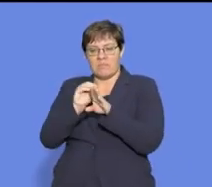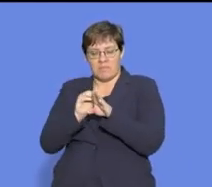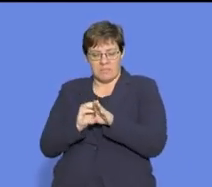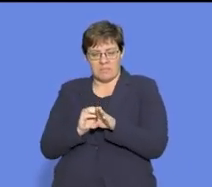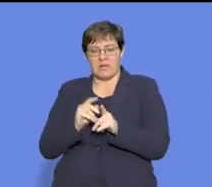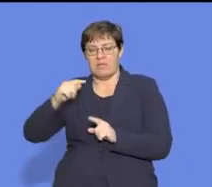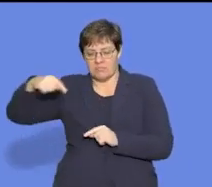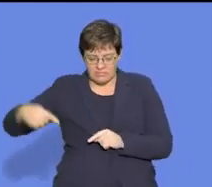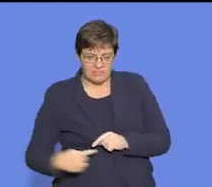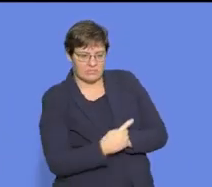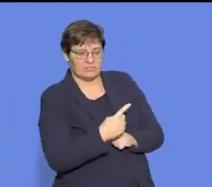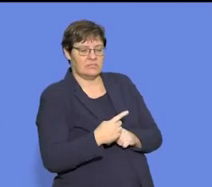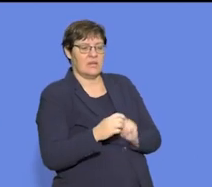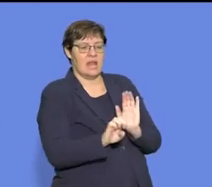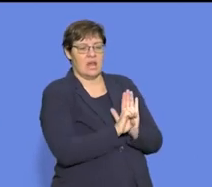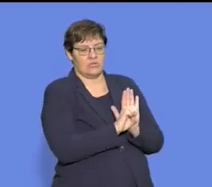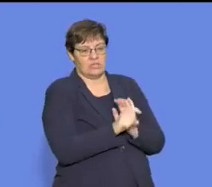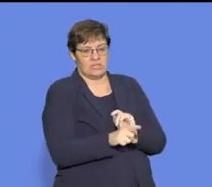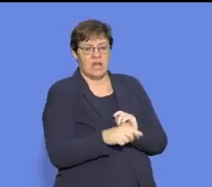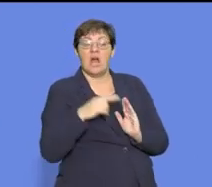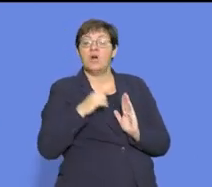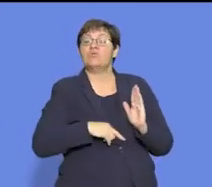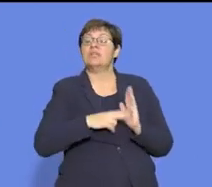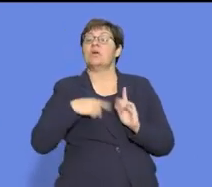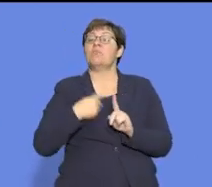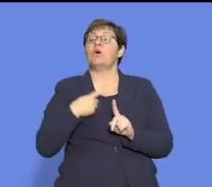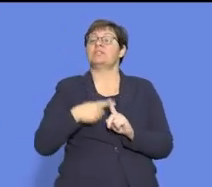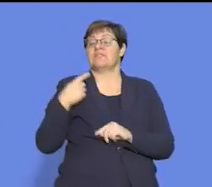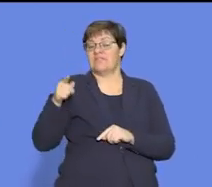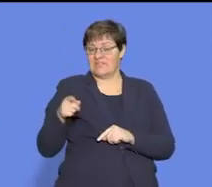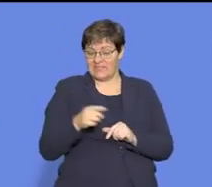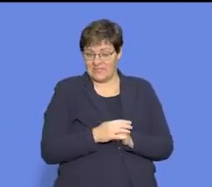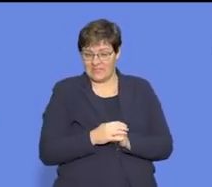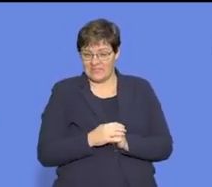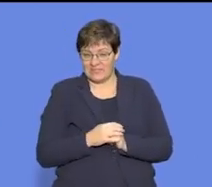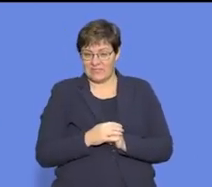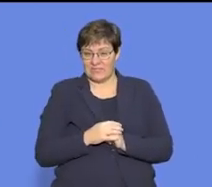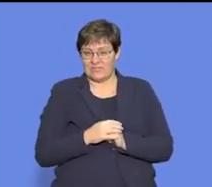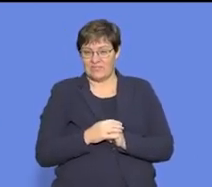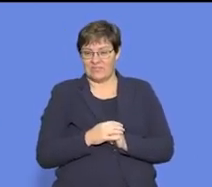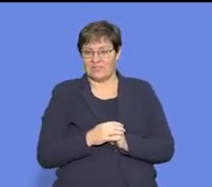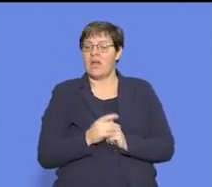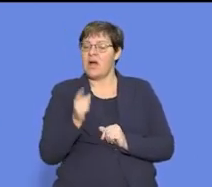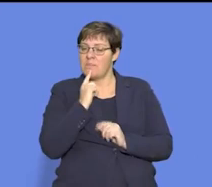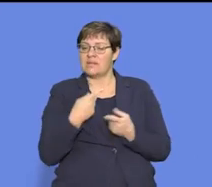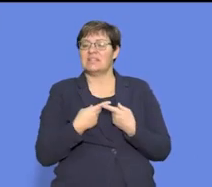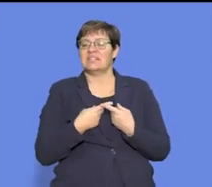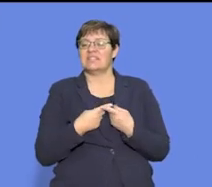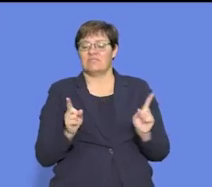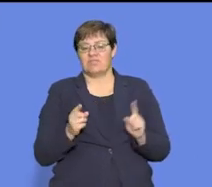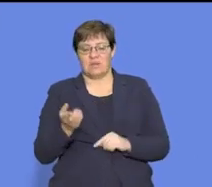ions onto the electrode, the electrons moving in this direction, and the reading is a positive reading.